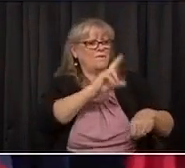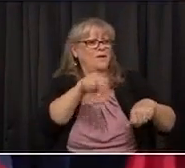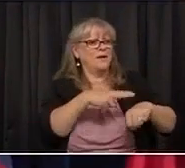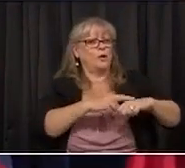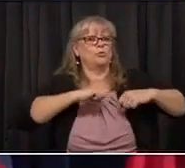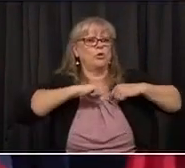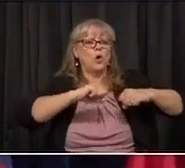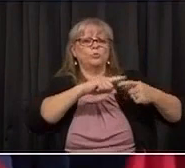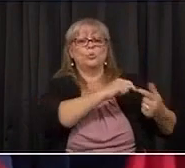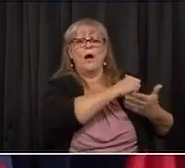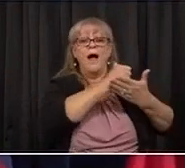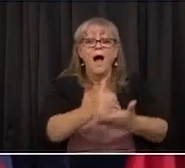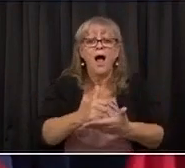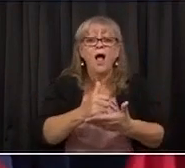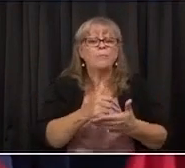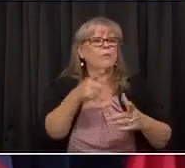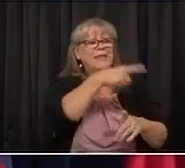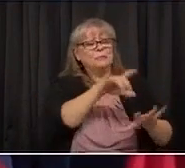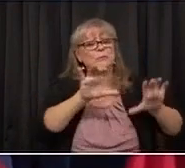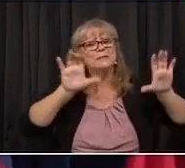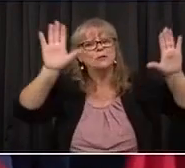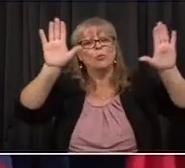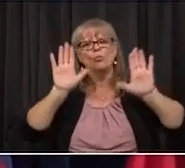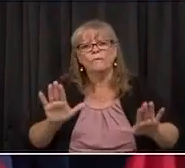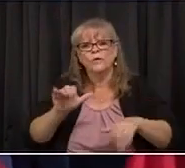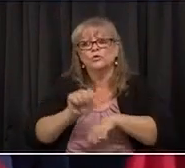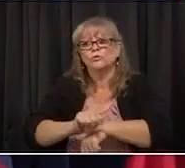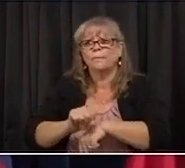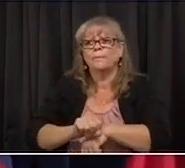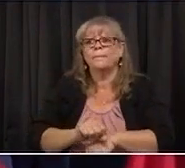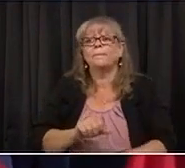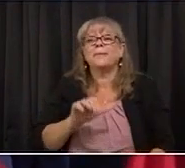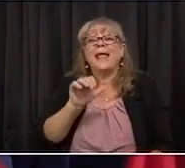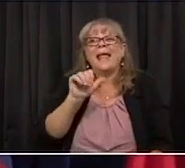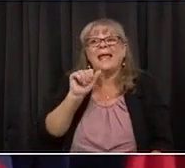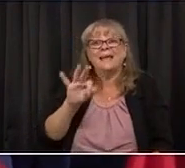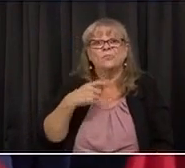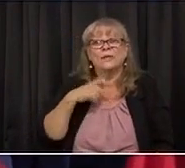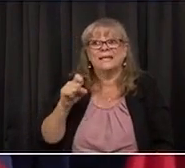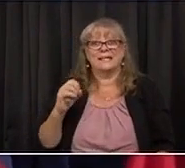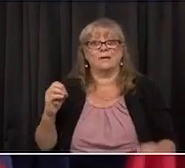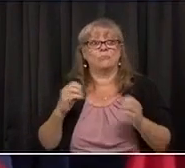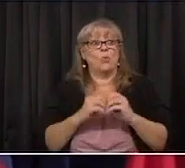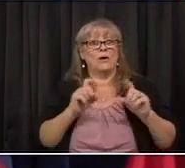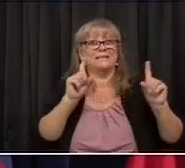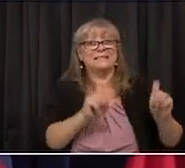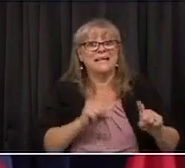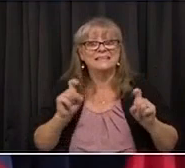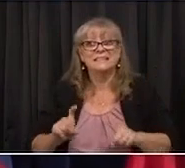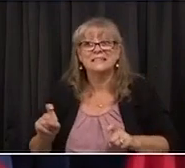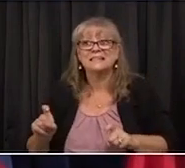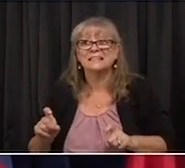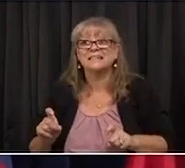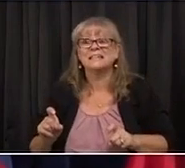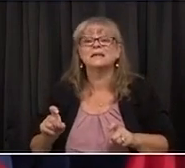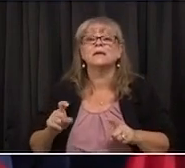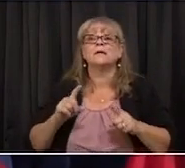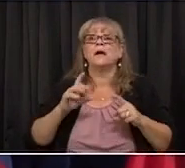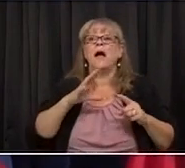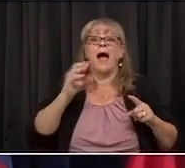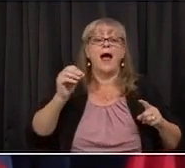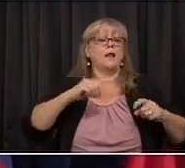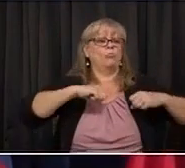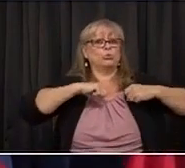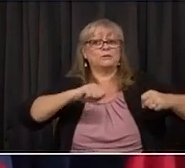way. I mean, if I needed more support around testing, around tracing, around preventing violence, I would turn to